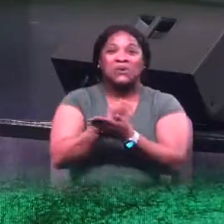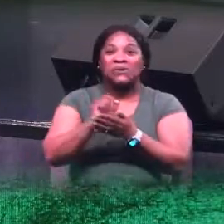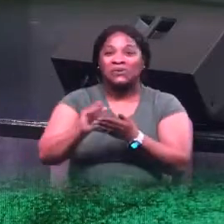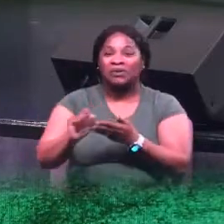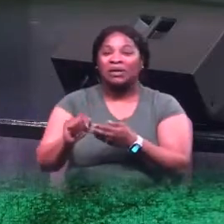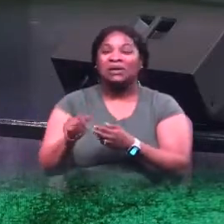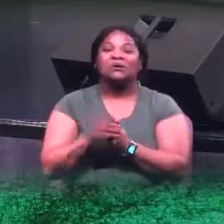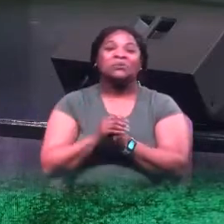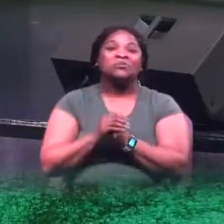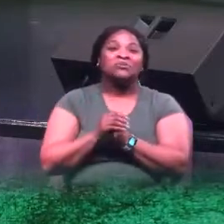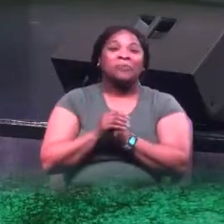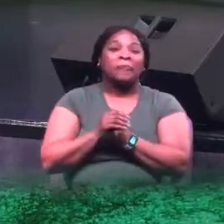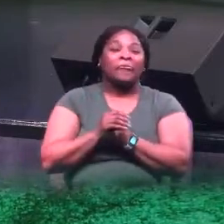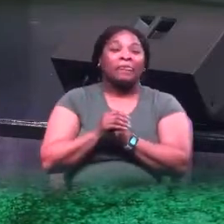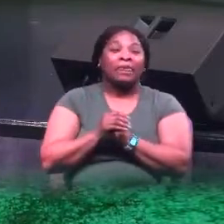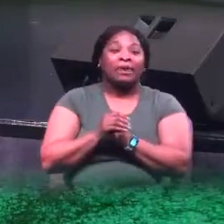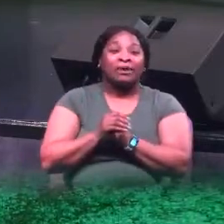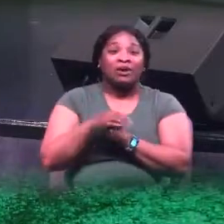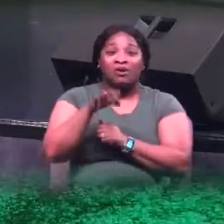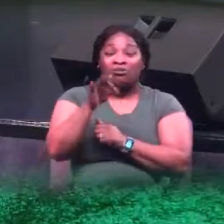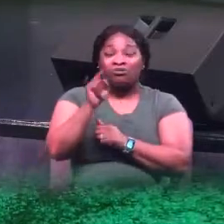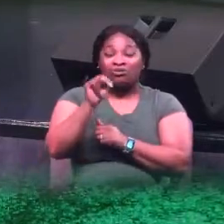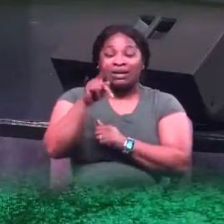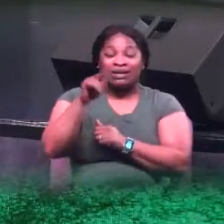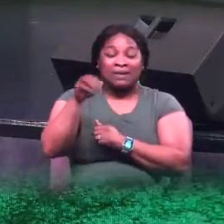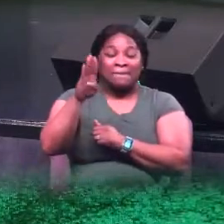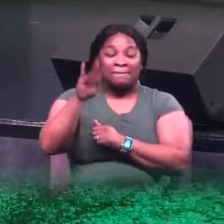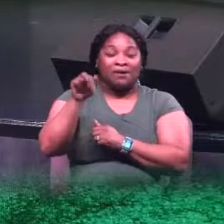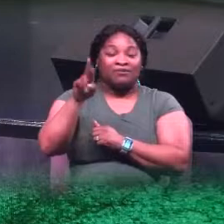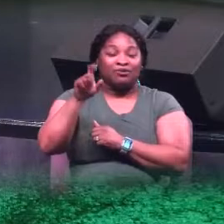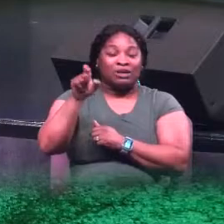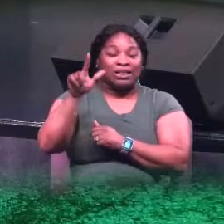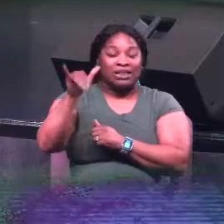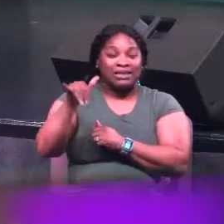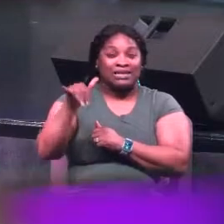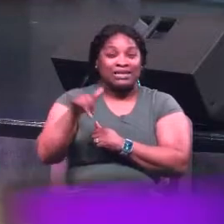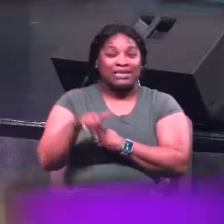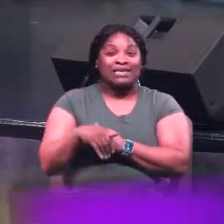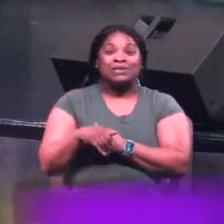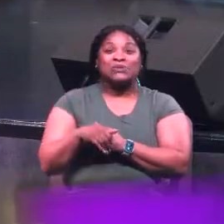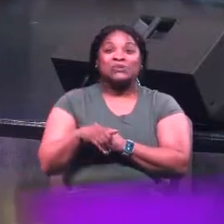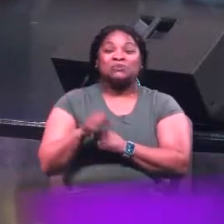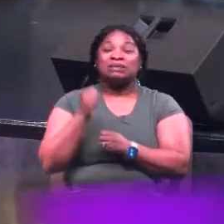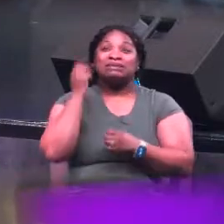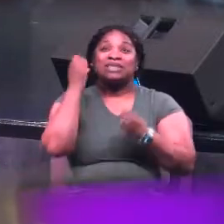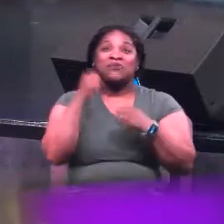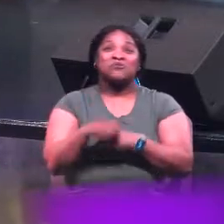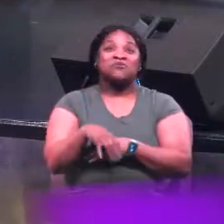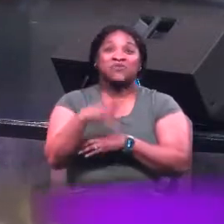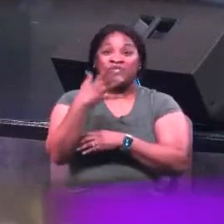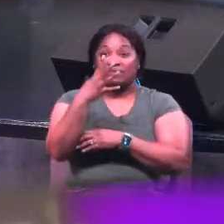performer, Frankie Beverly, who has been performing for 54 years.